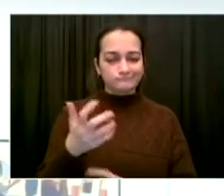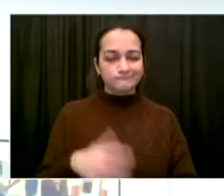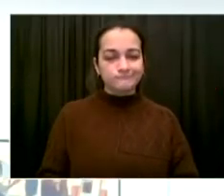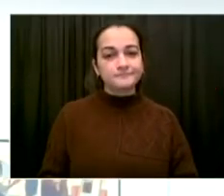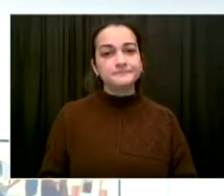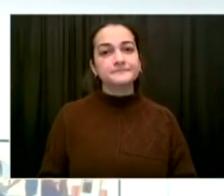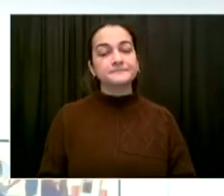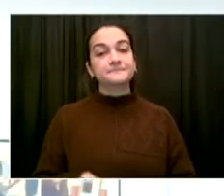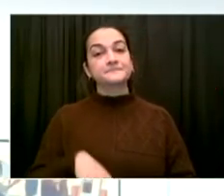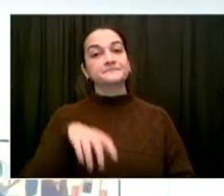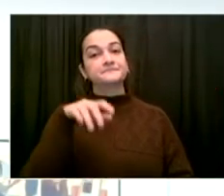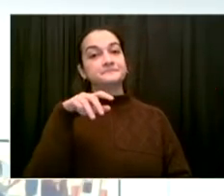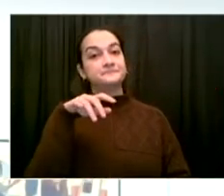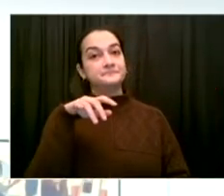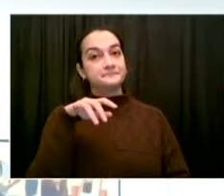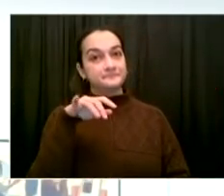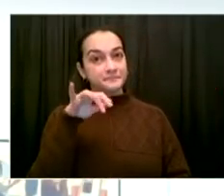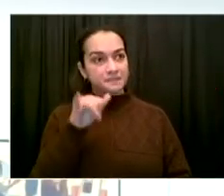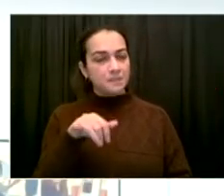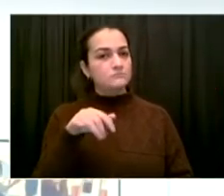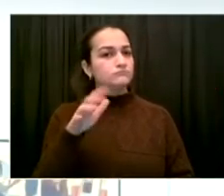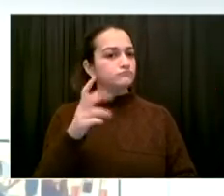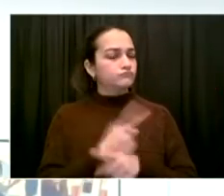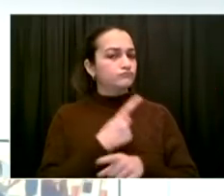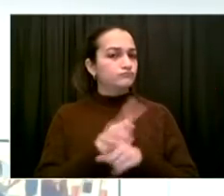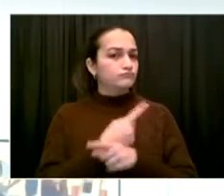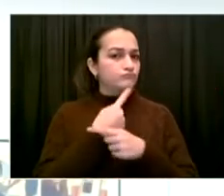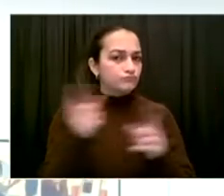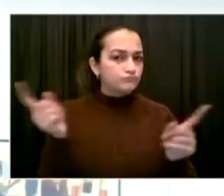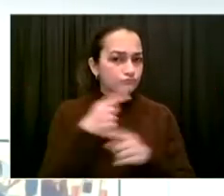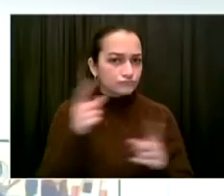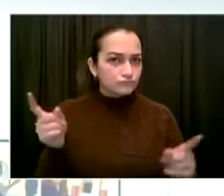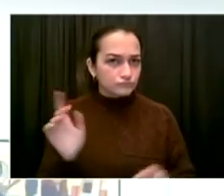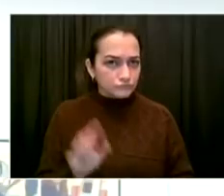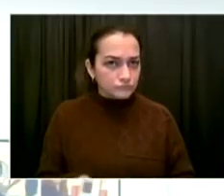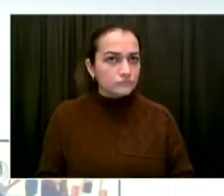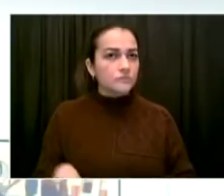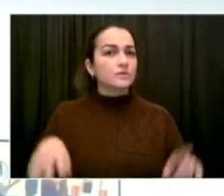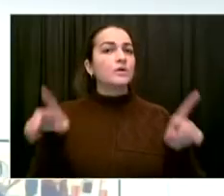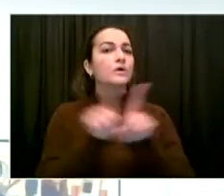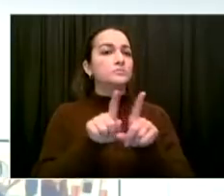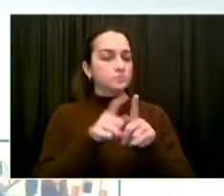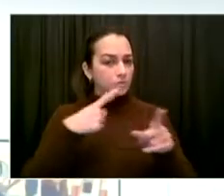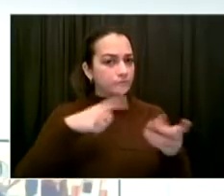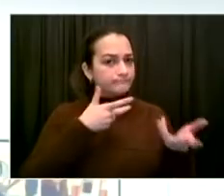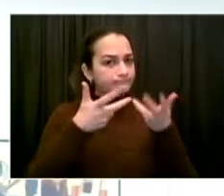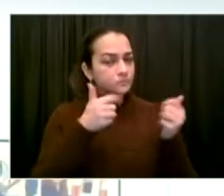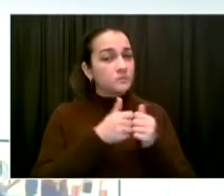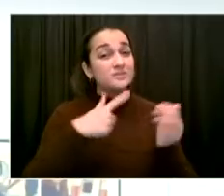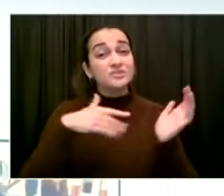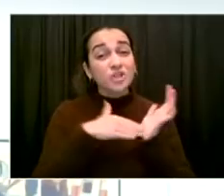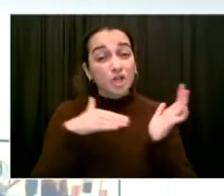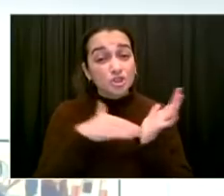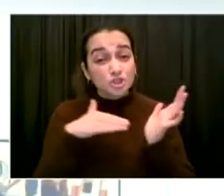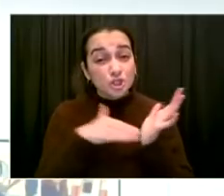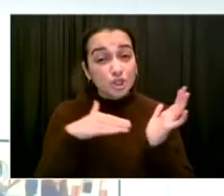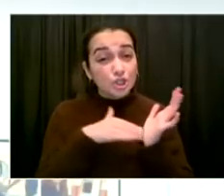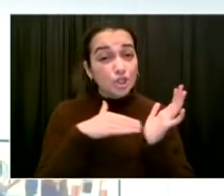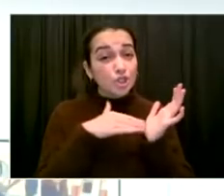healthcare providers, my department is in constant touch, and particularly over the last several days, has held a number